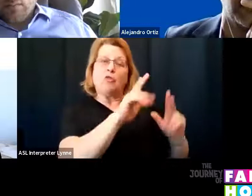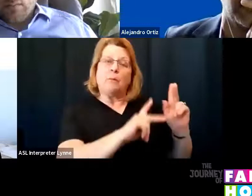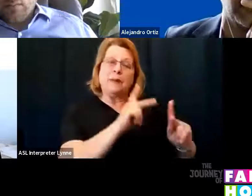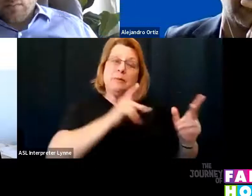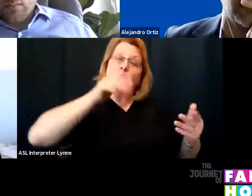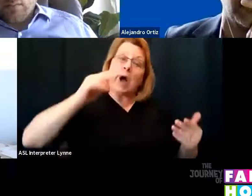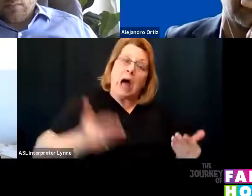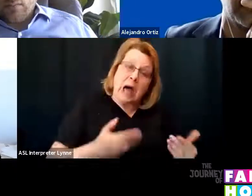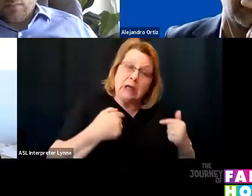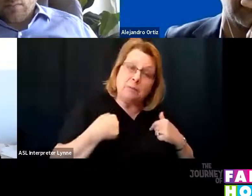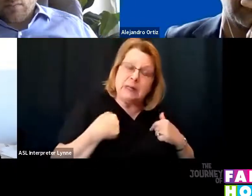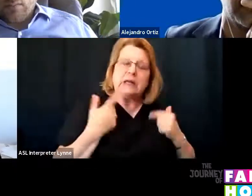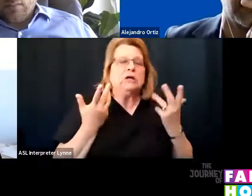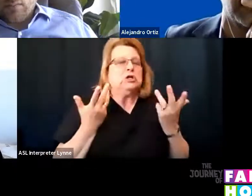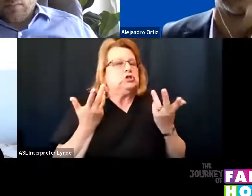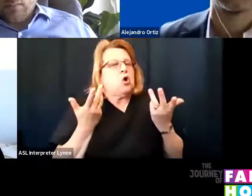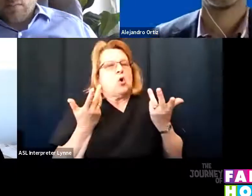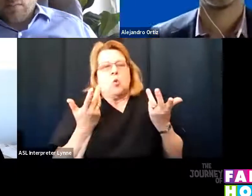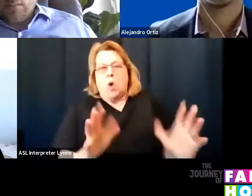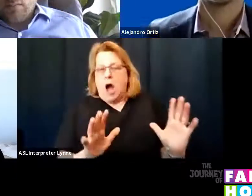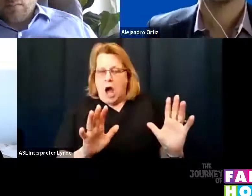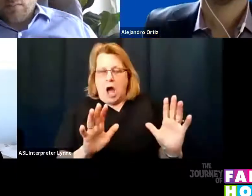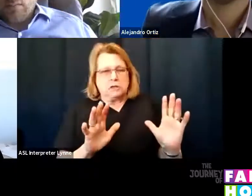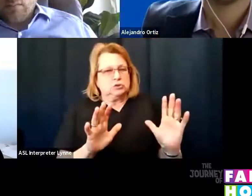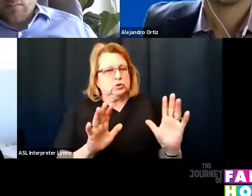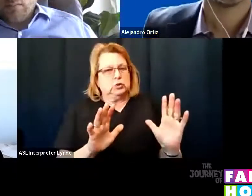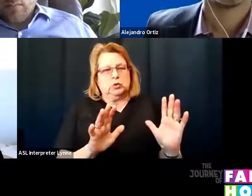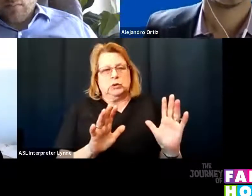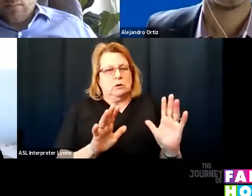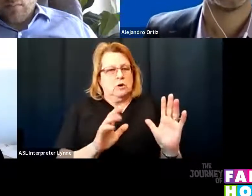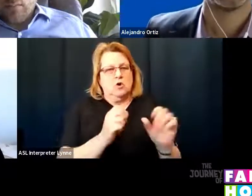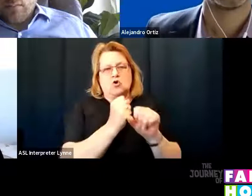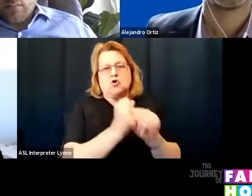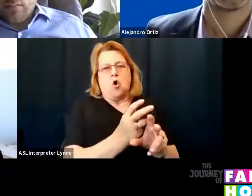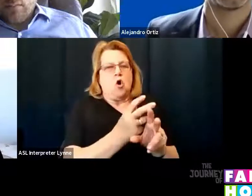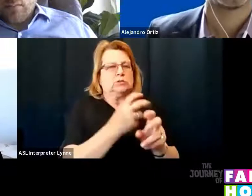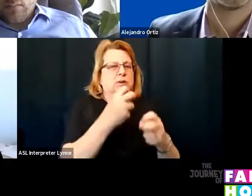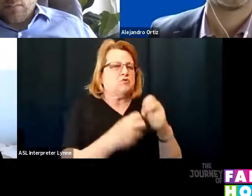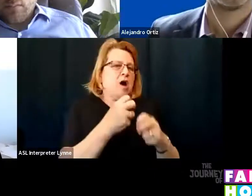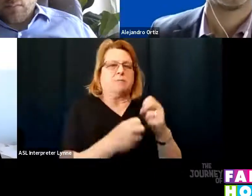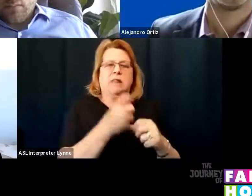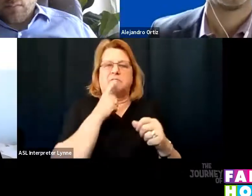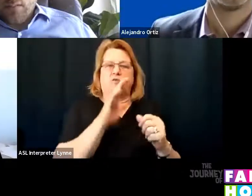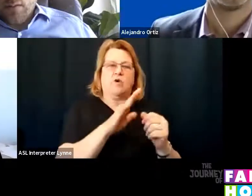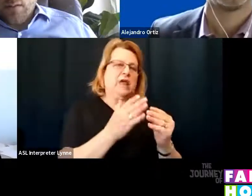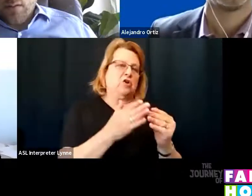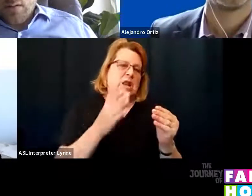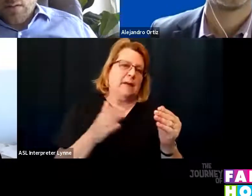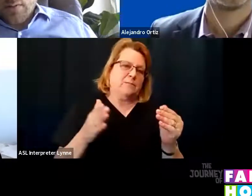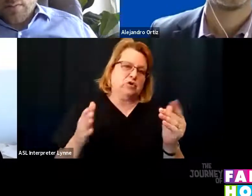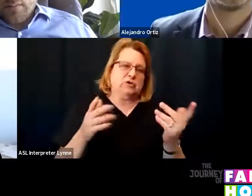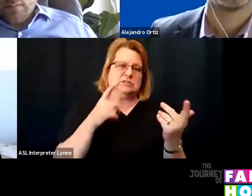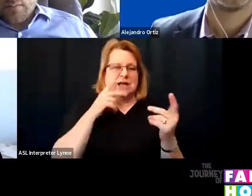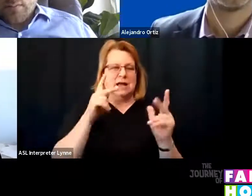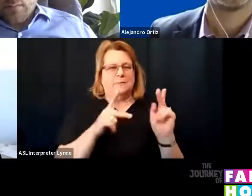them don't want to make a problem for their neighbors. And, you know, these people have